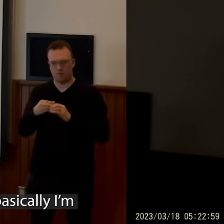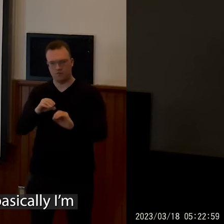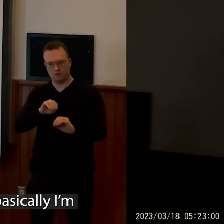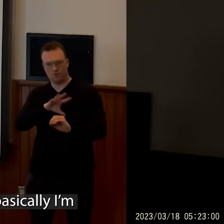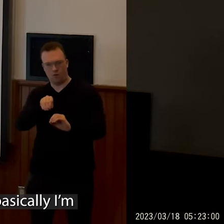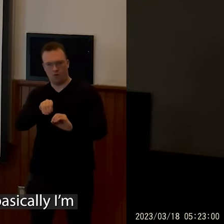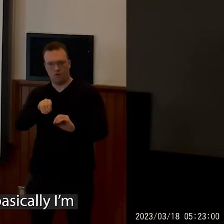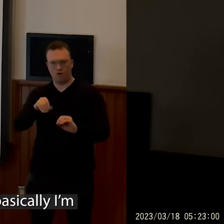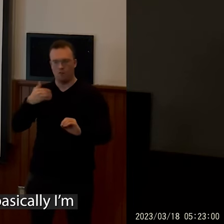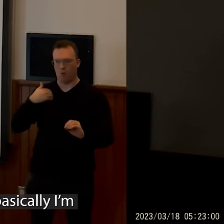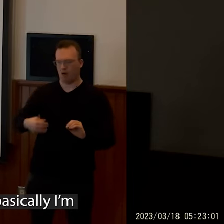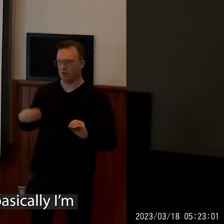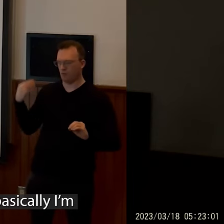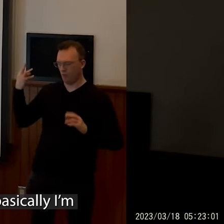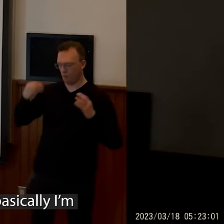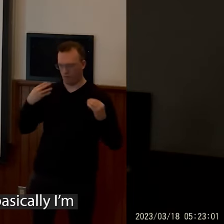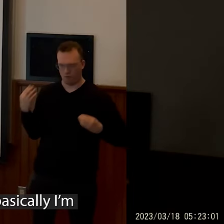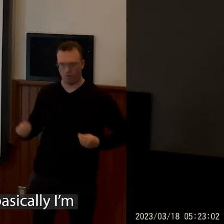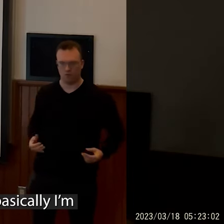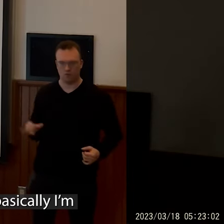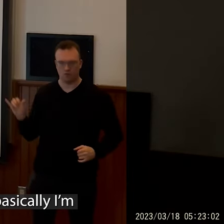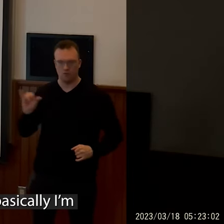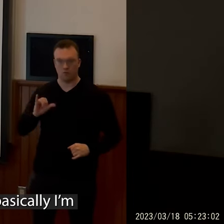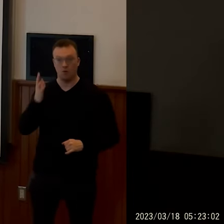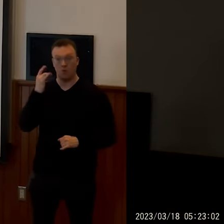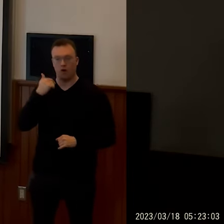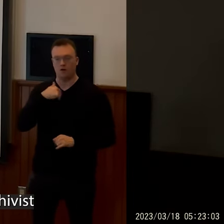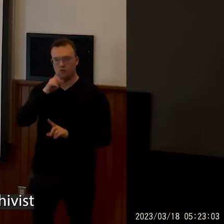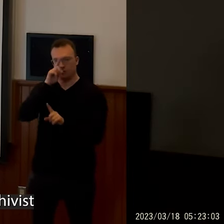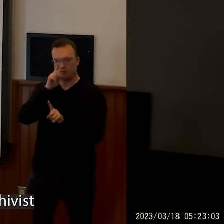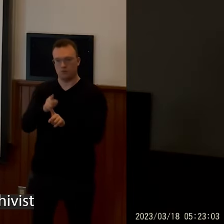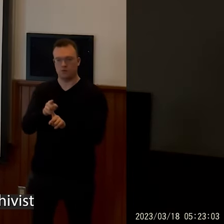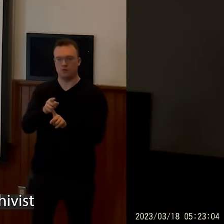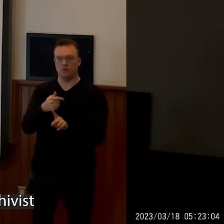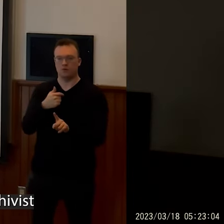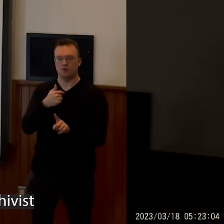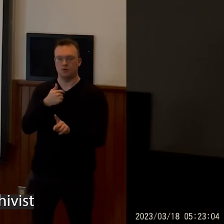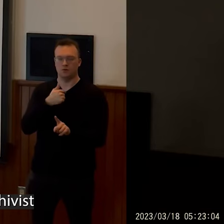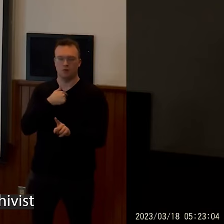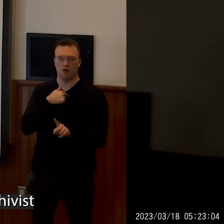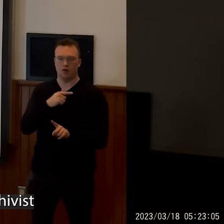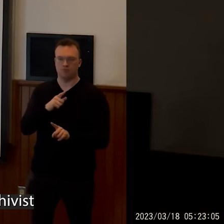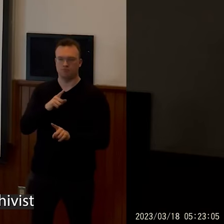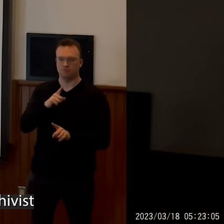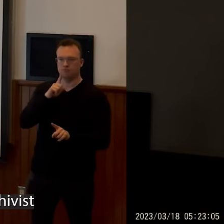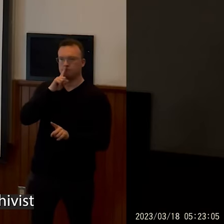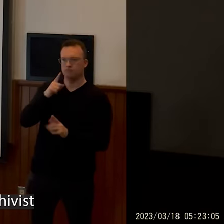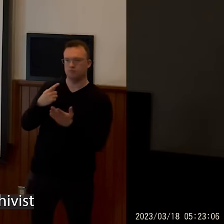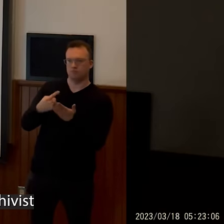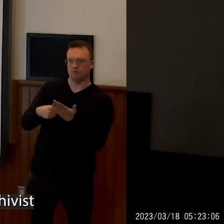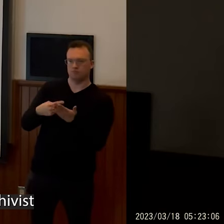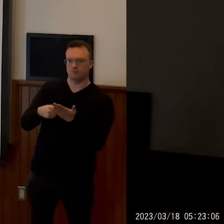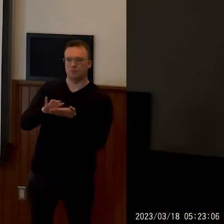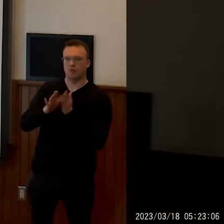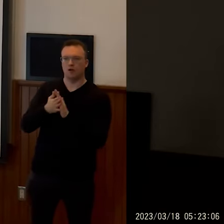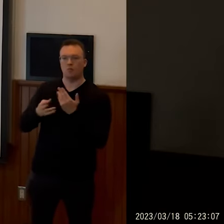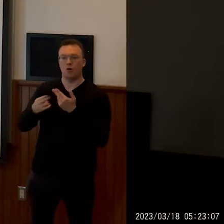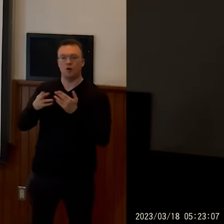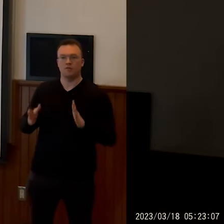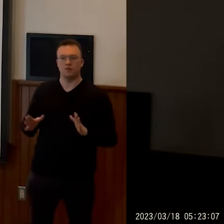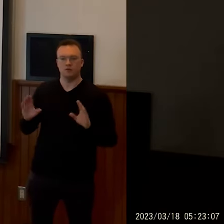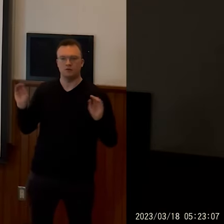other parts of the body as well, and because basically I actually want to talk about being an archivist, but